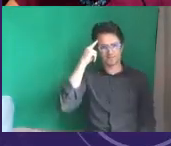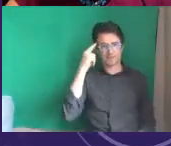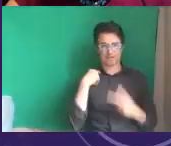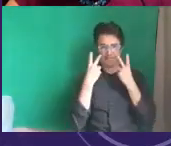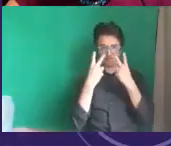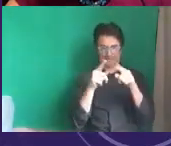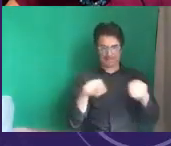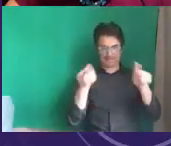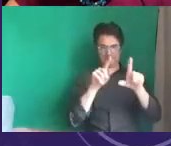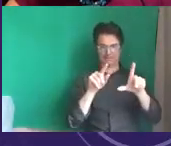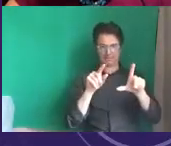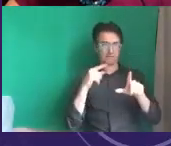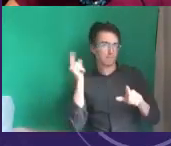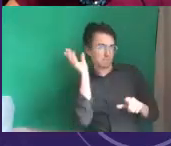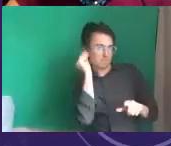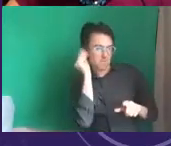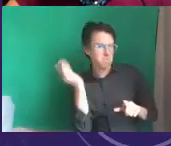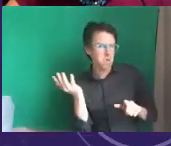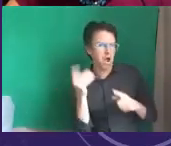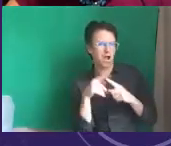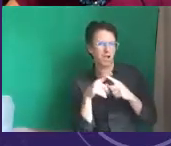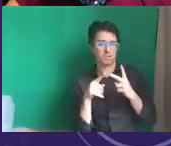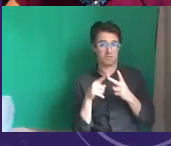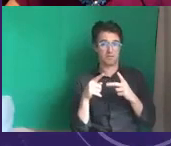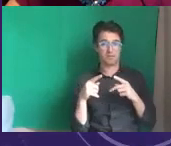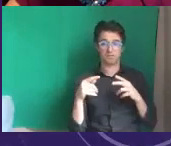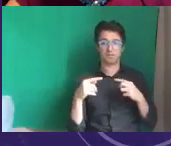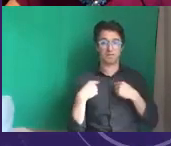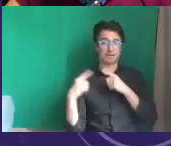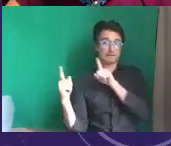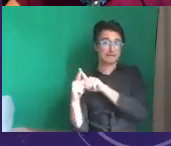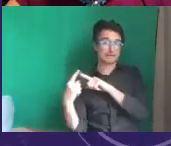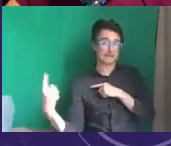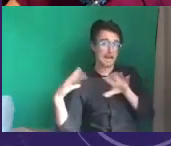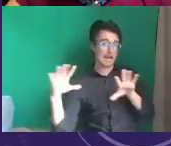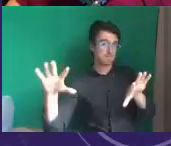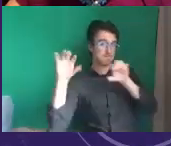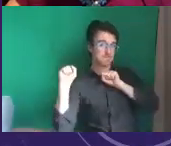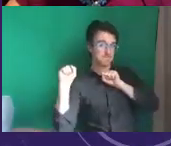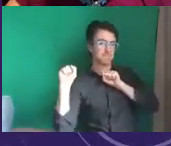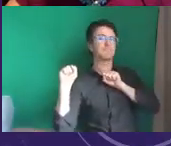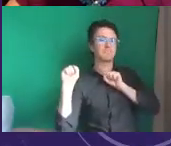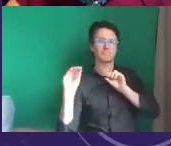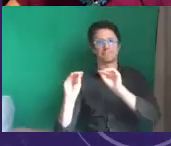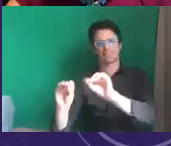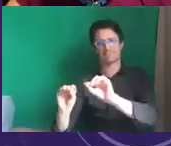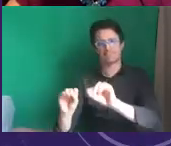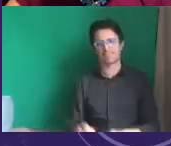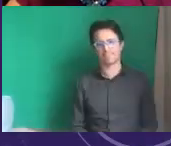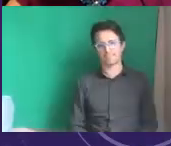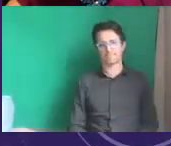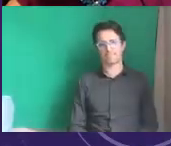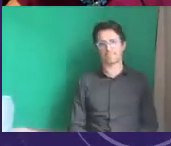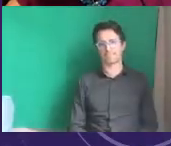Everyone has a story, a perspective. It's important that society remembers that people